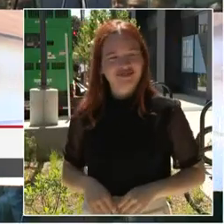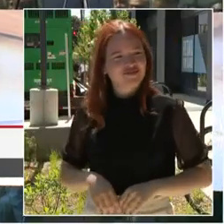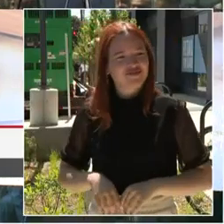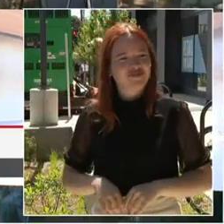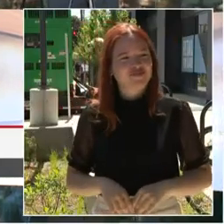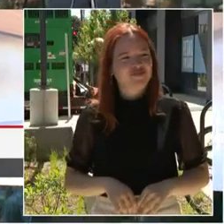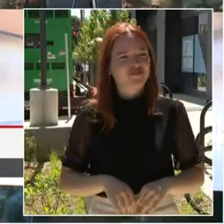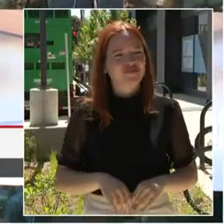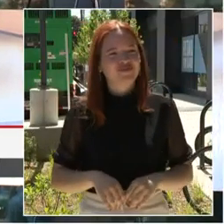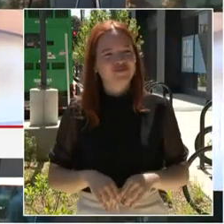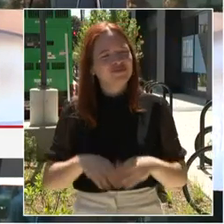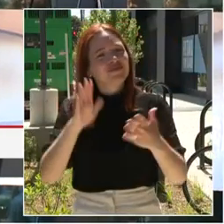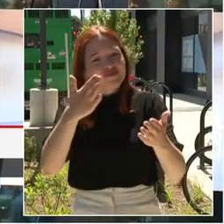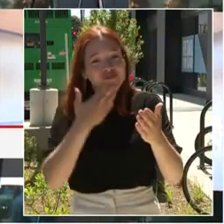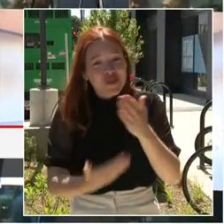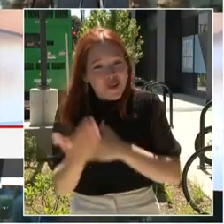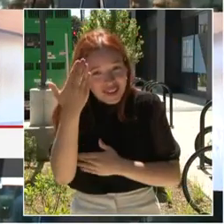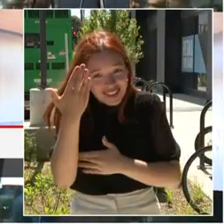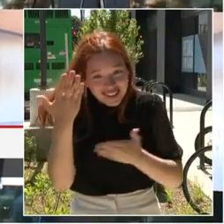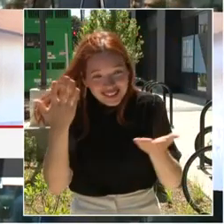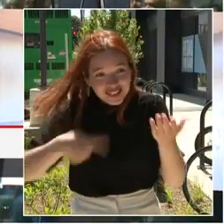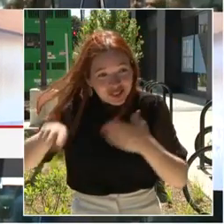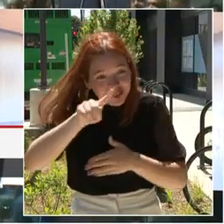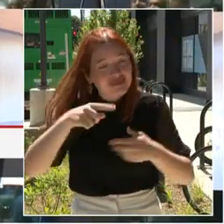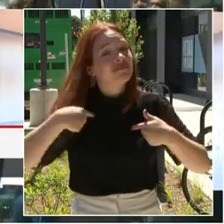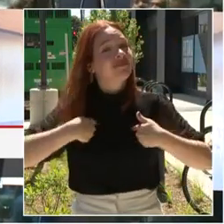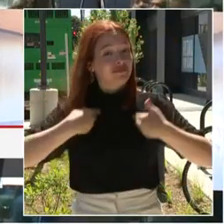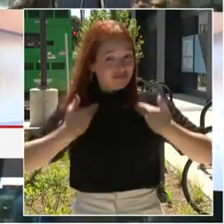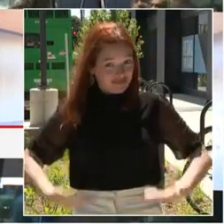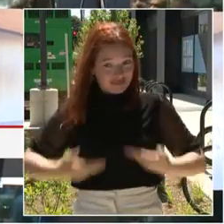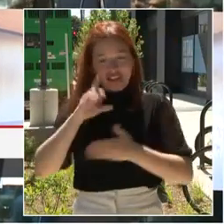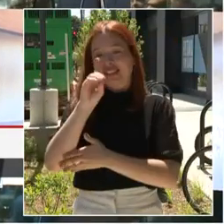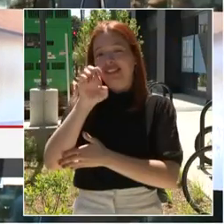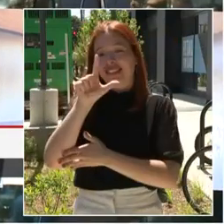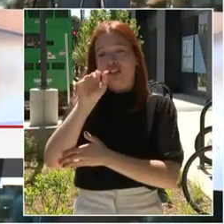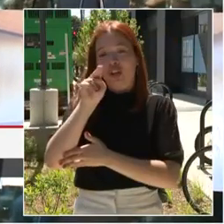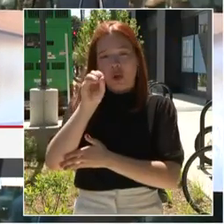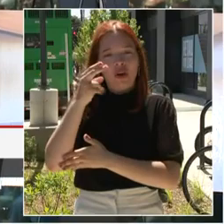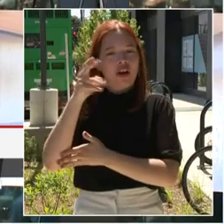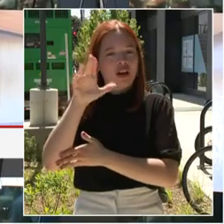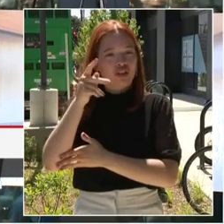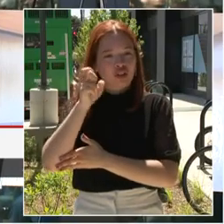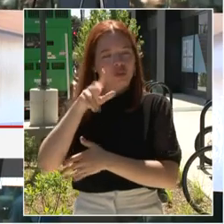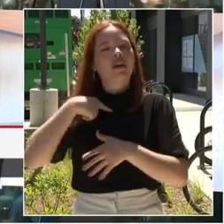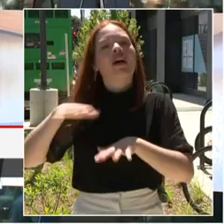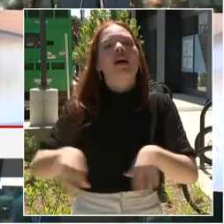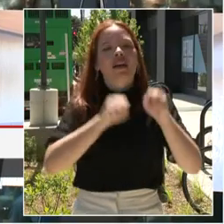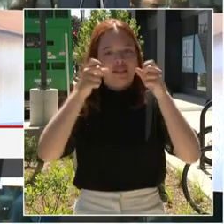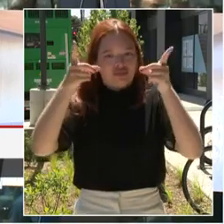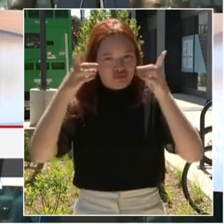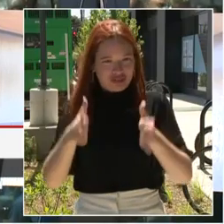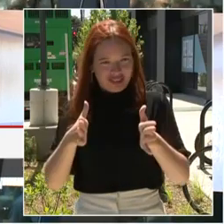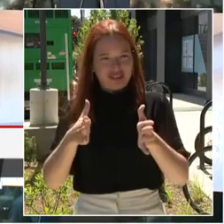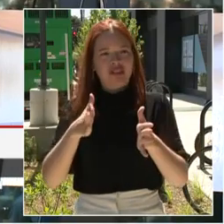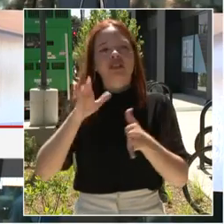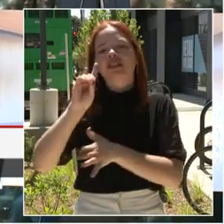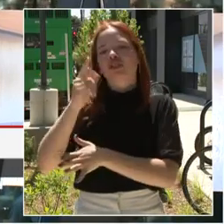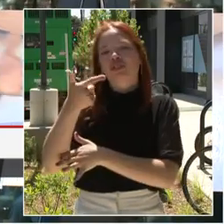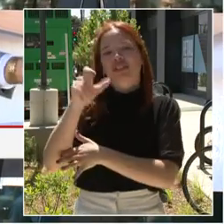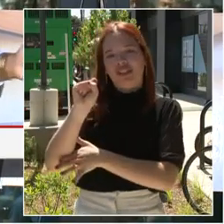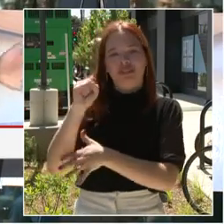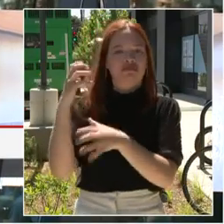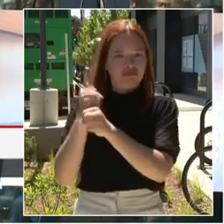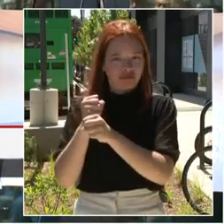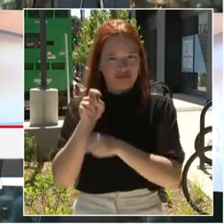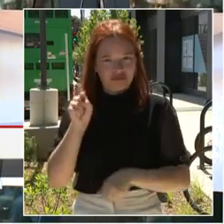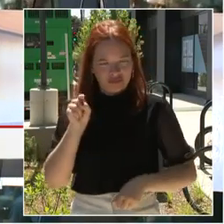So good morning once again. My name is Delano Hunter, and I'm proud to serve as the acting director of the DC Department of General Services. And I want to give a